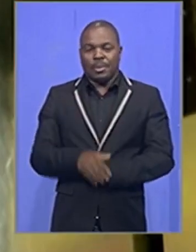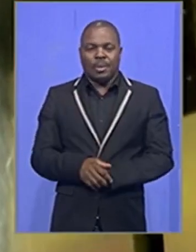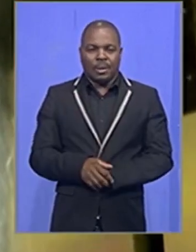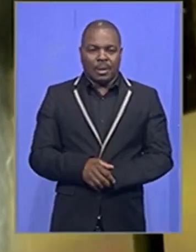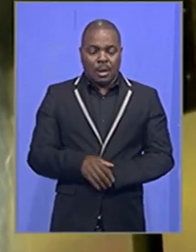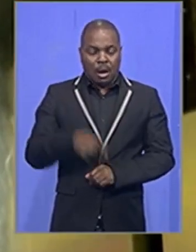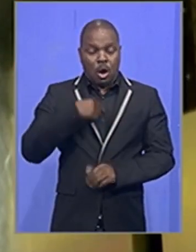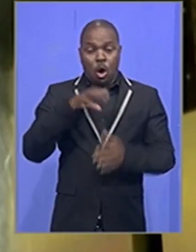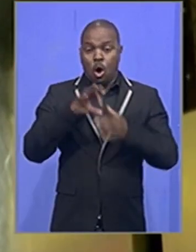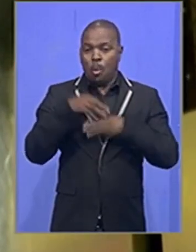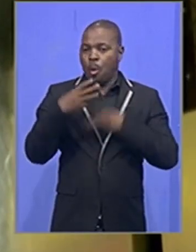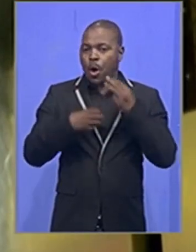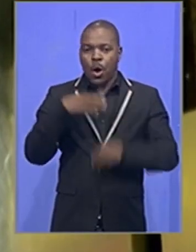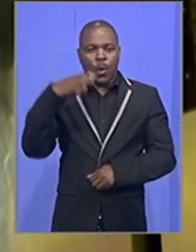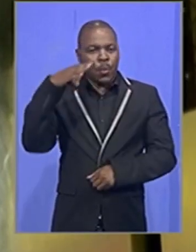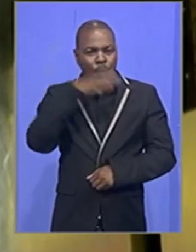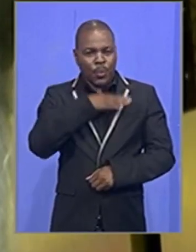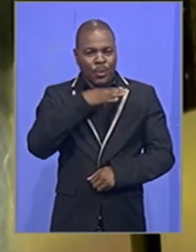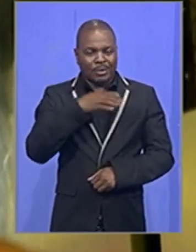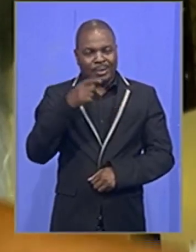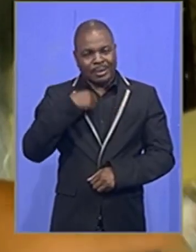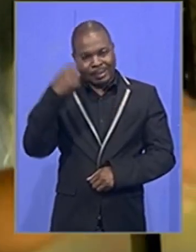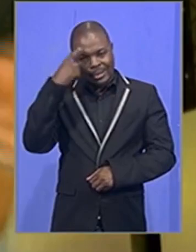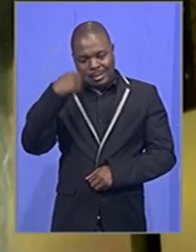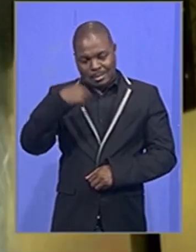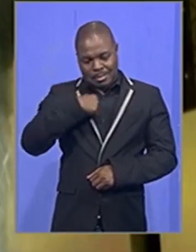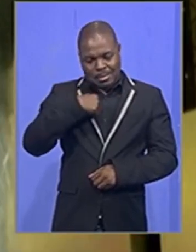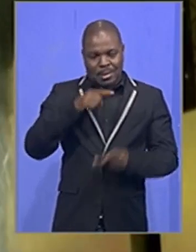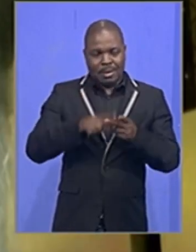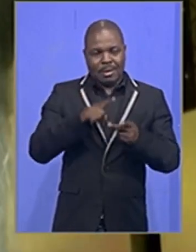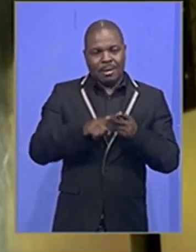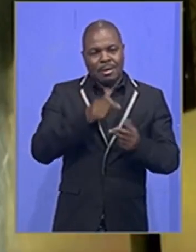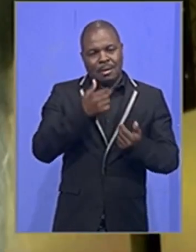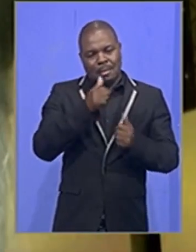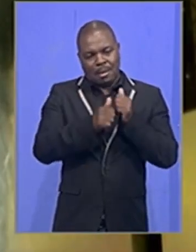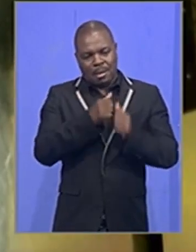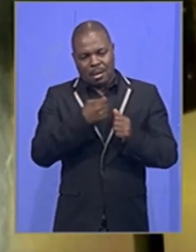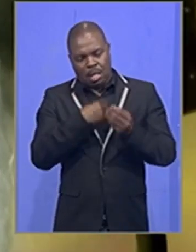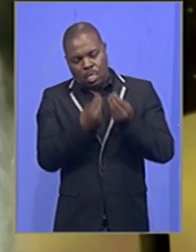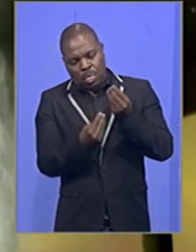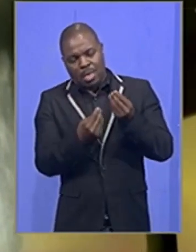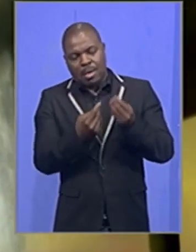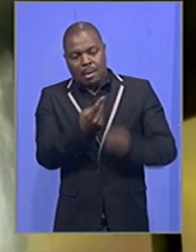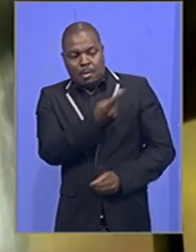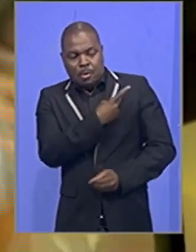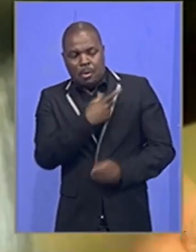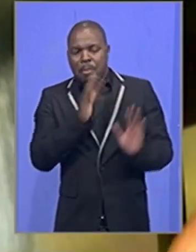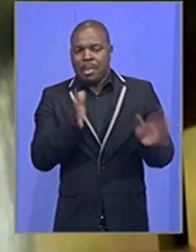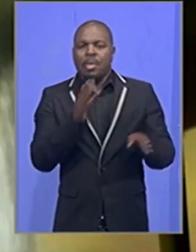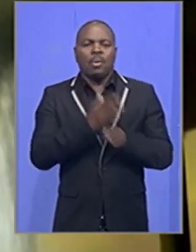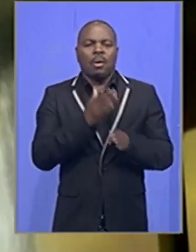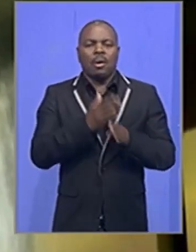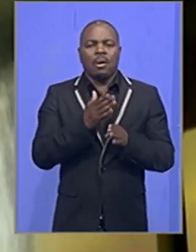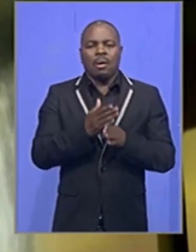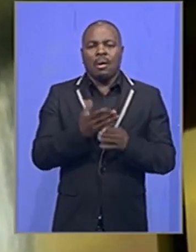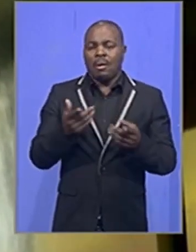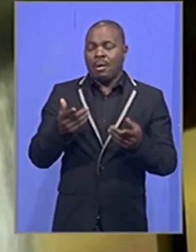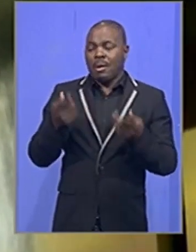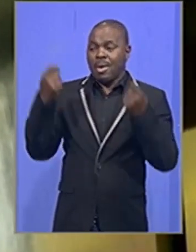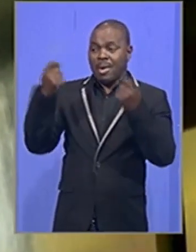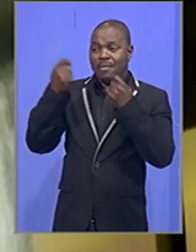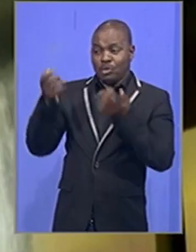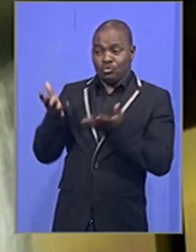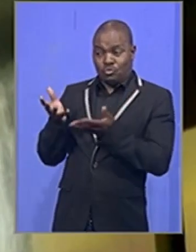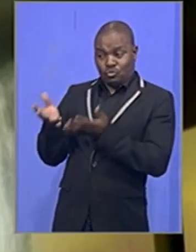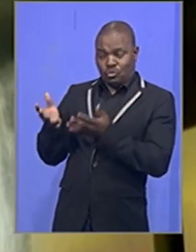we are not working, I think it's me and my little father who are working. But on events like this,